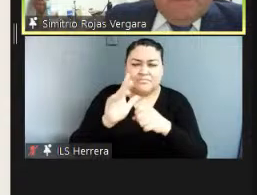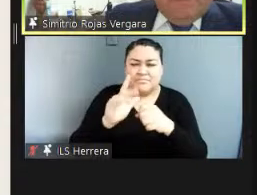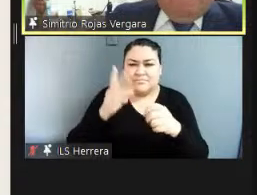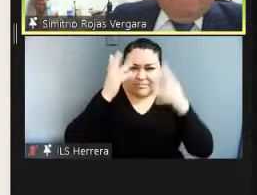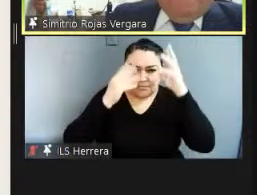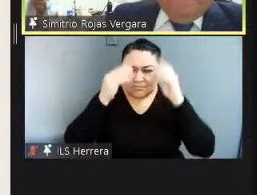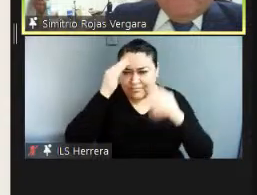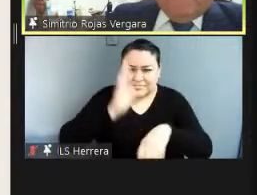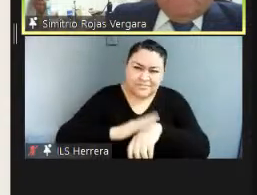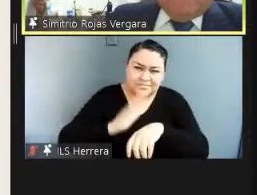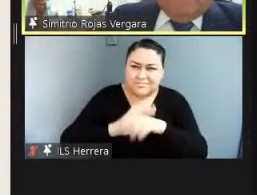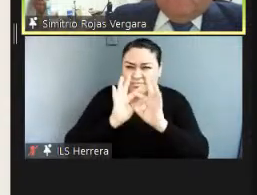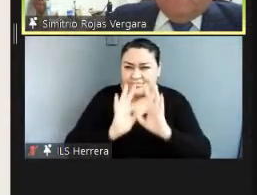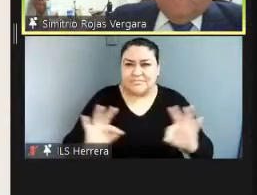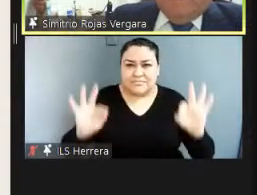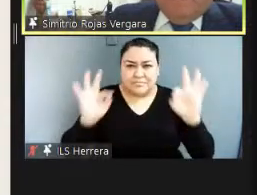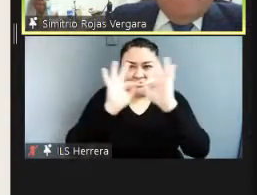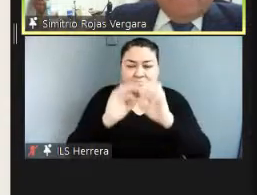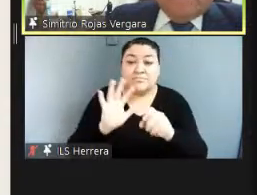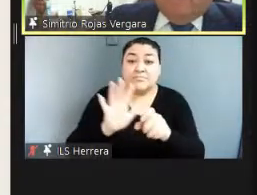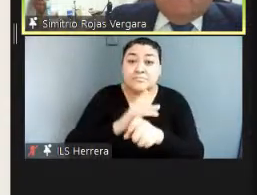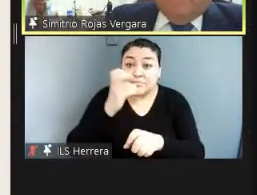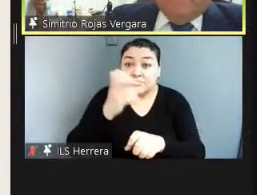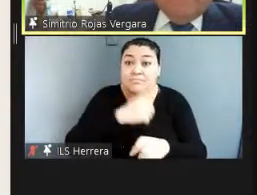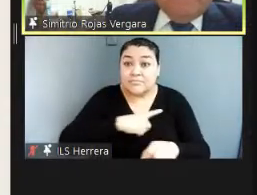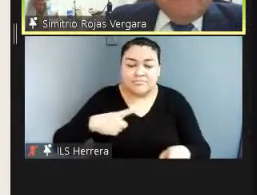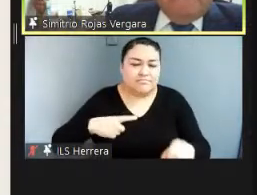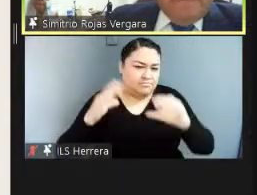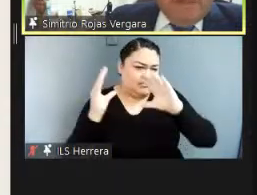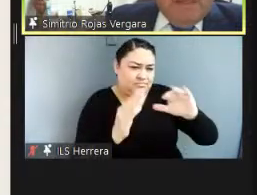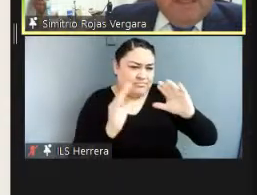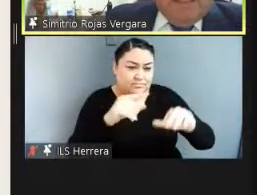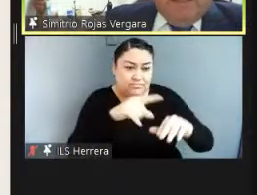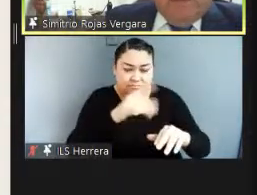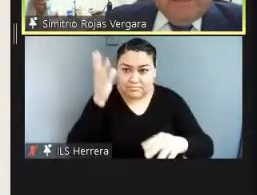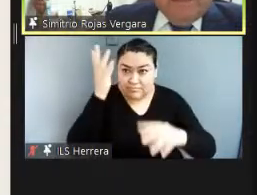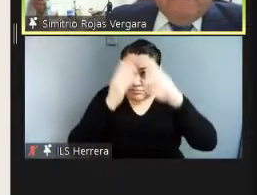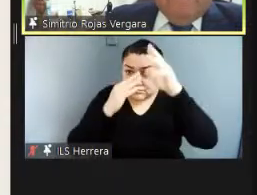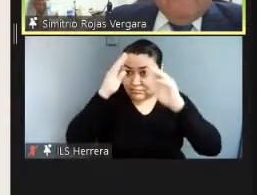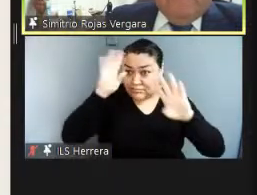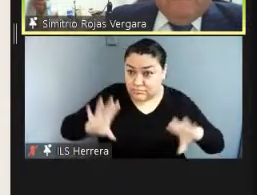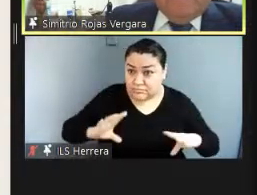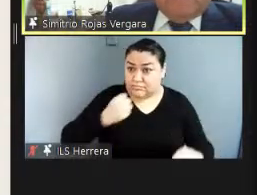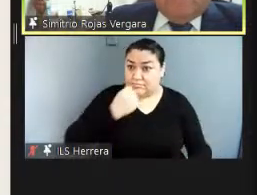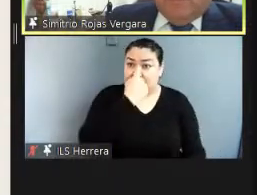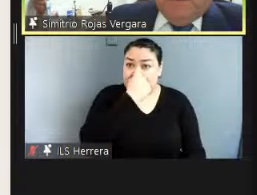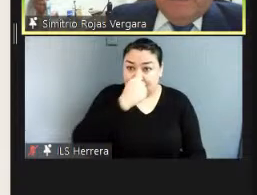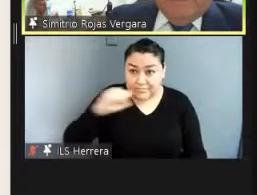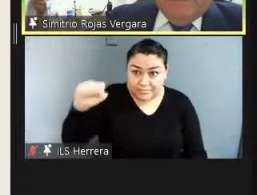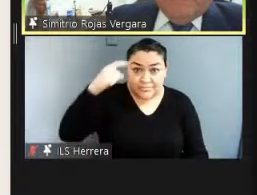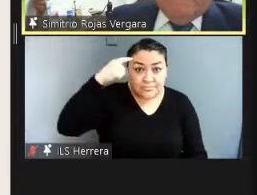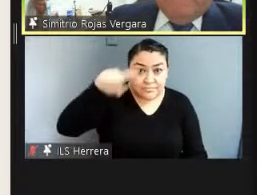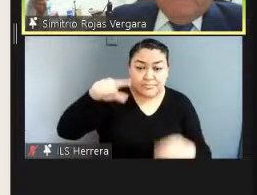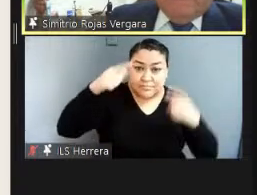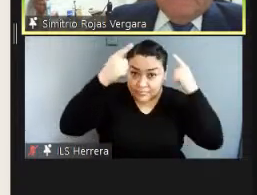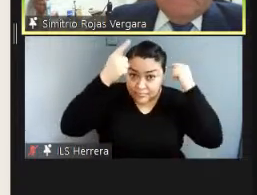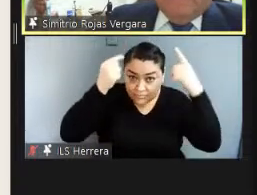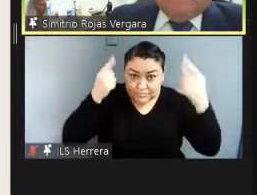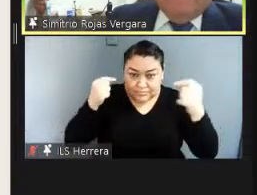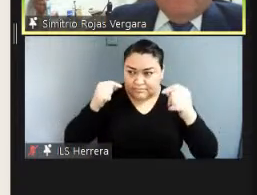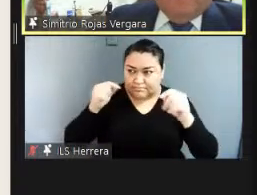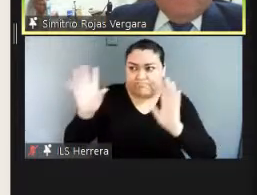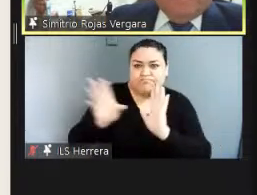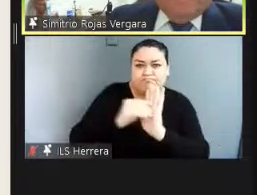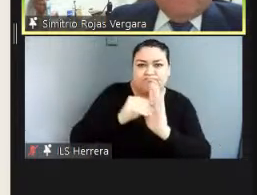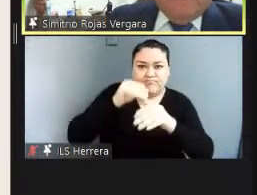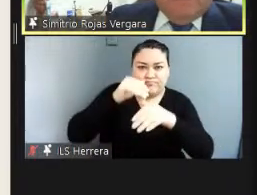able to meet the needs resulting from some of the major diseases. This competency-based curriculum that